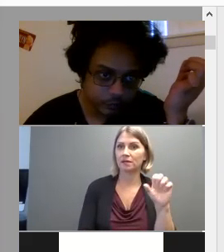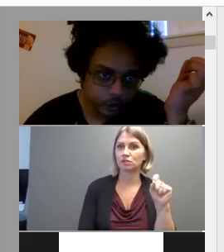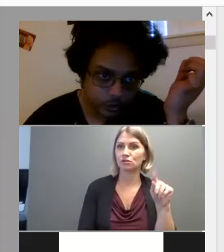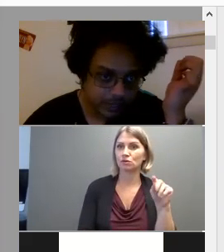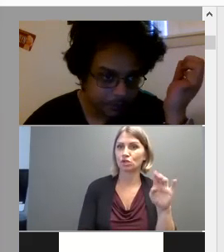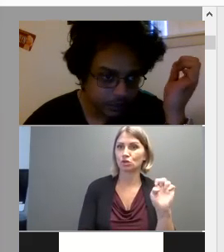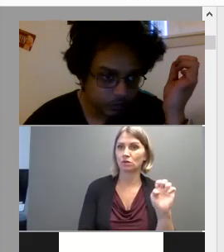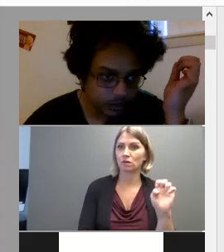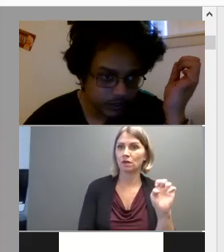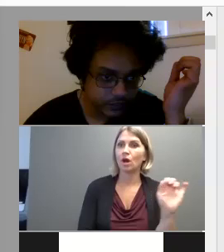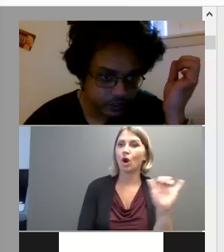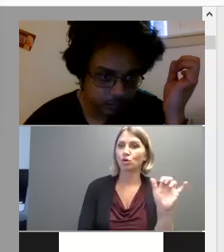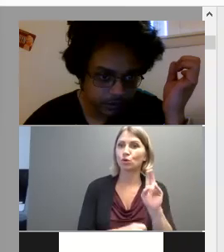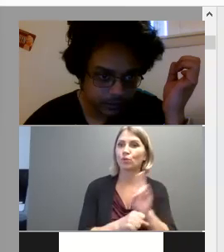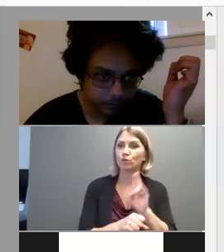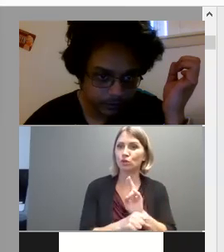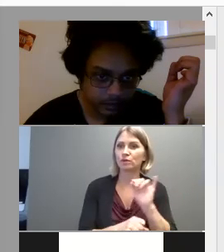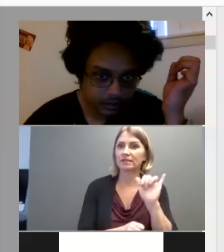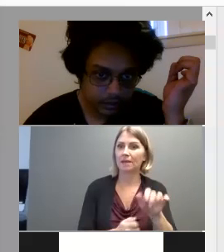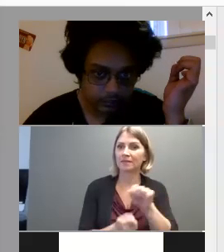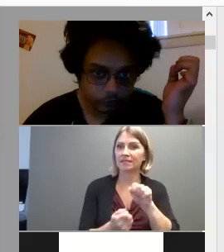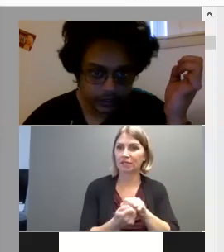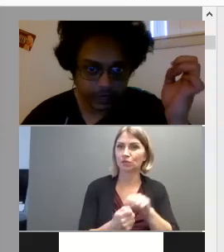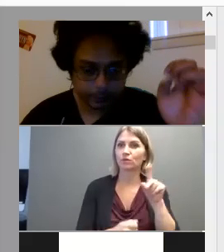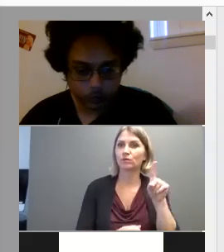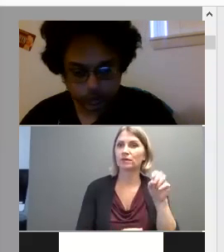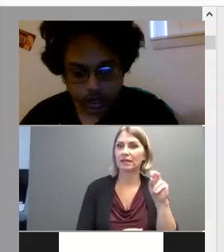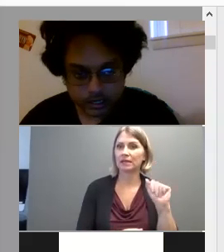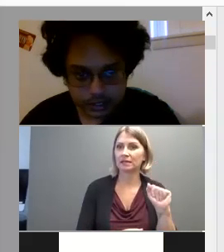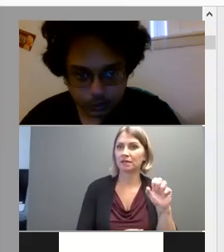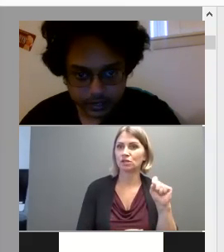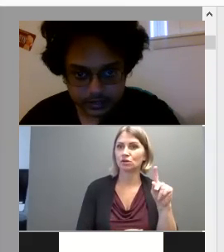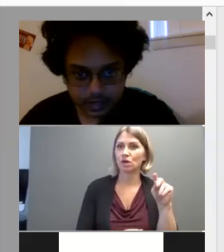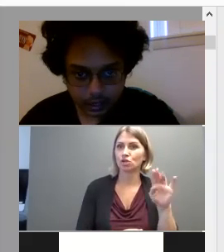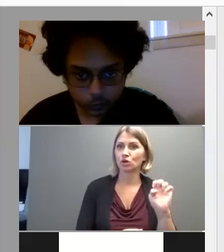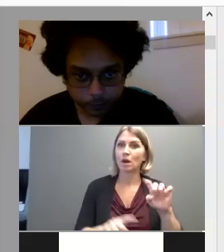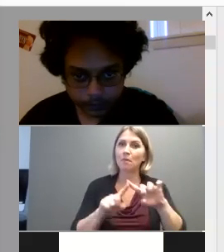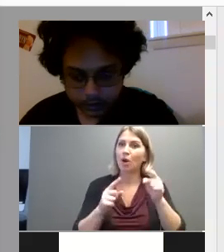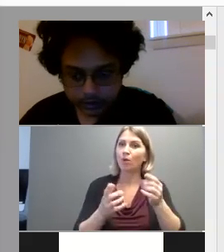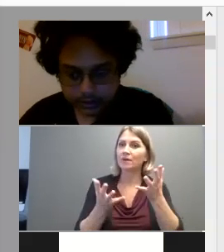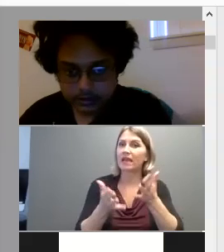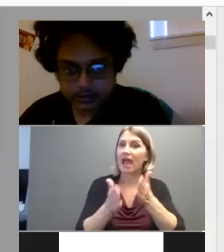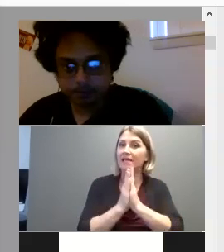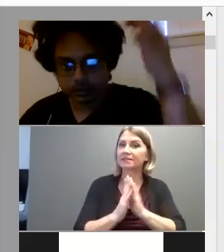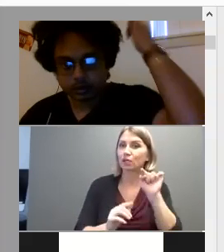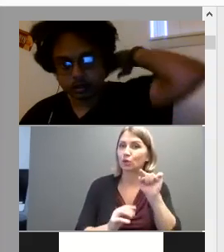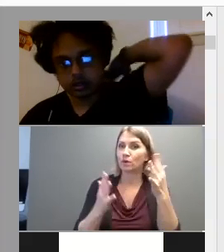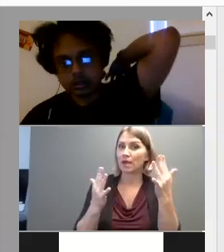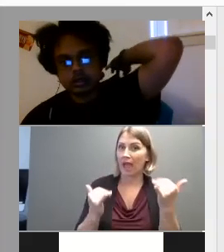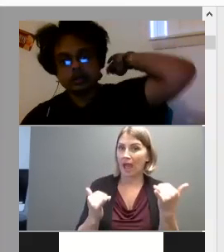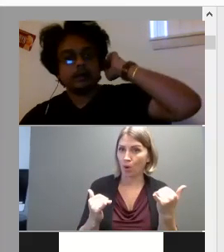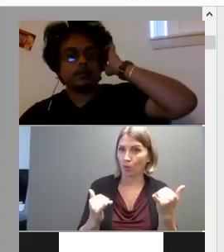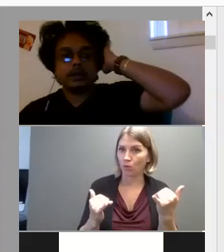correct that we would use that particular data structure. But what I'm going to ask you guys now is